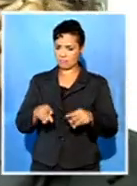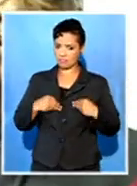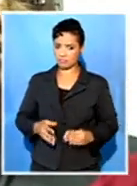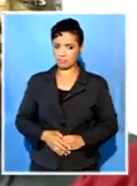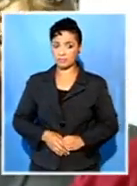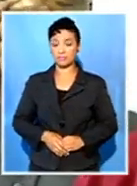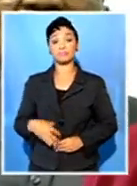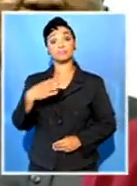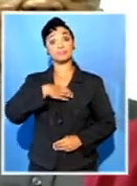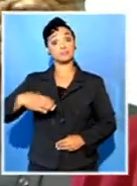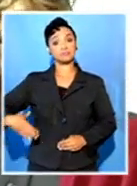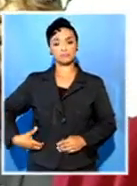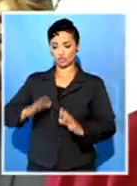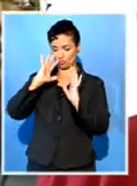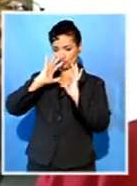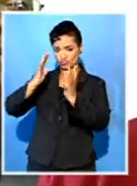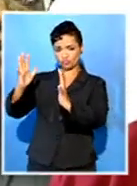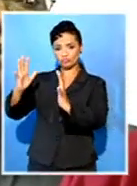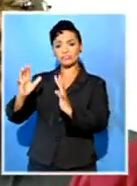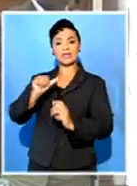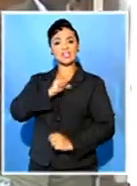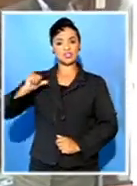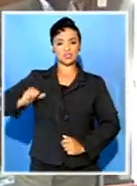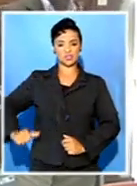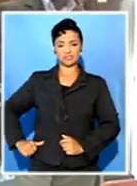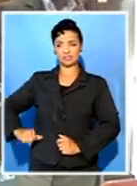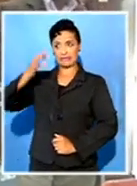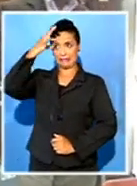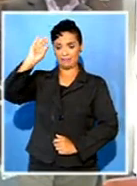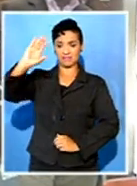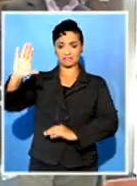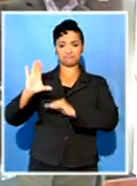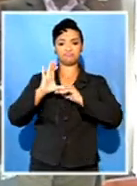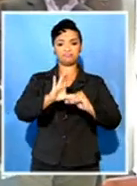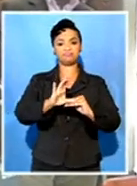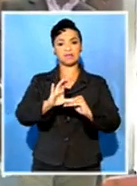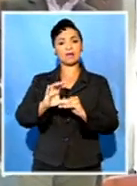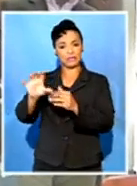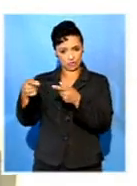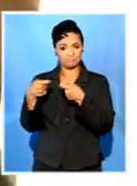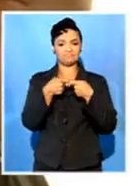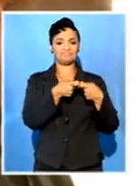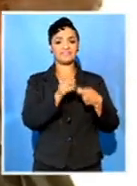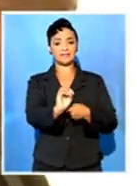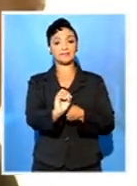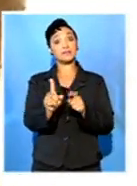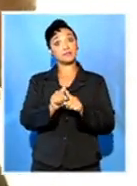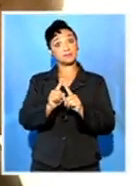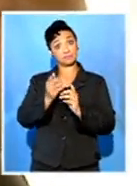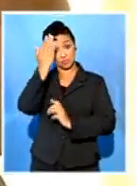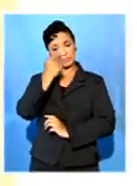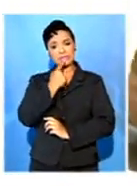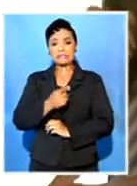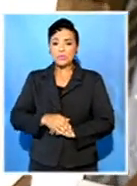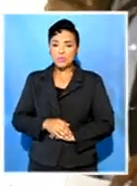The president praised the Chinese government for their financial contributions to the school center. Zuma also called on